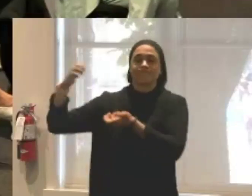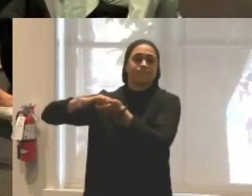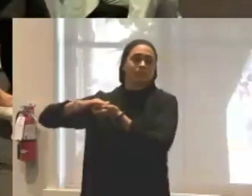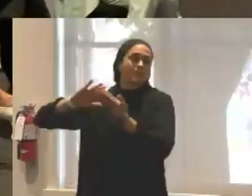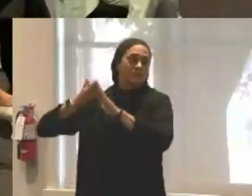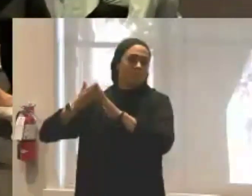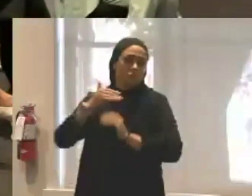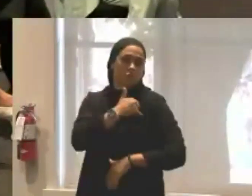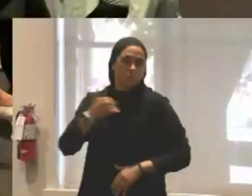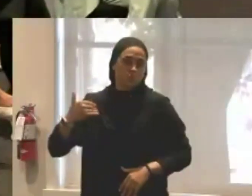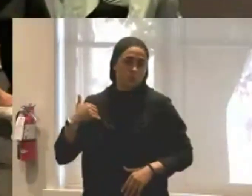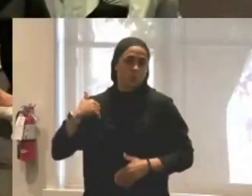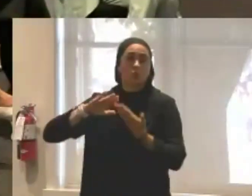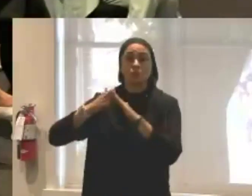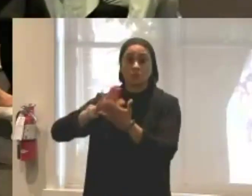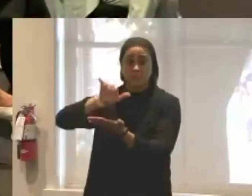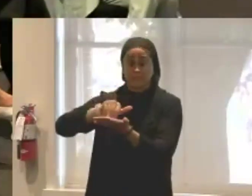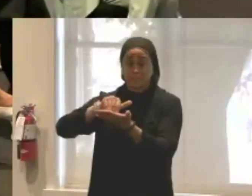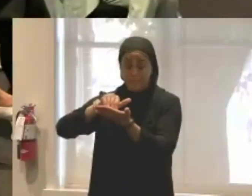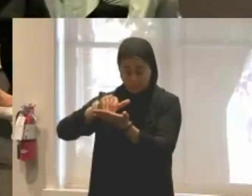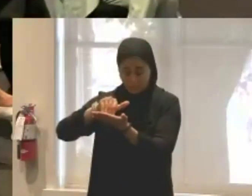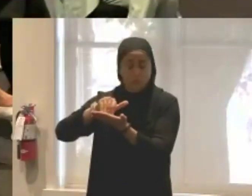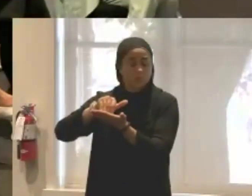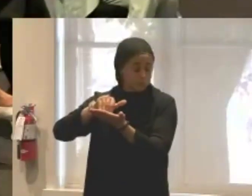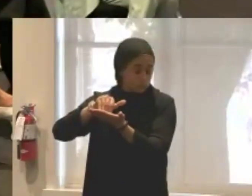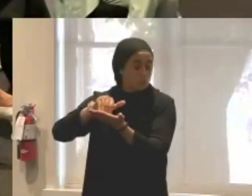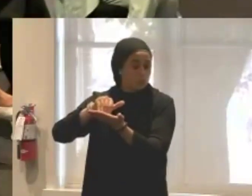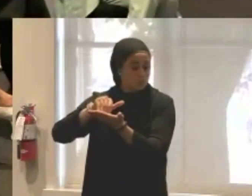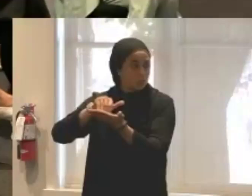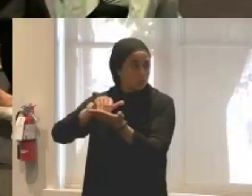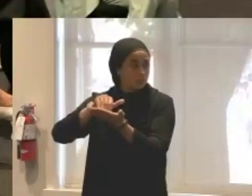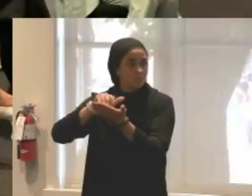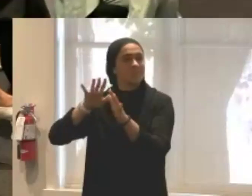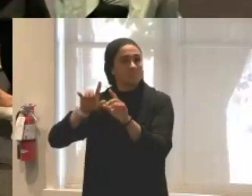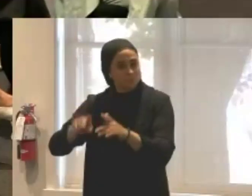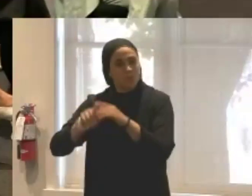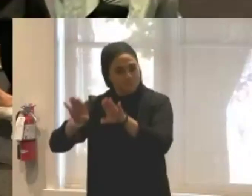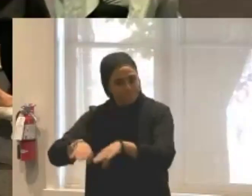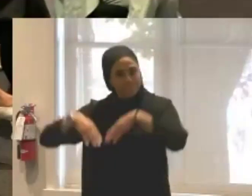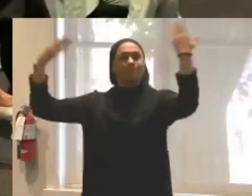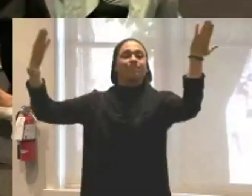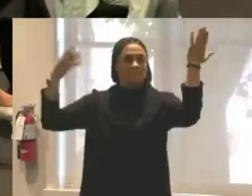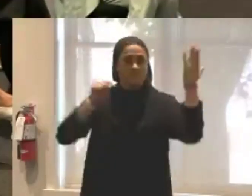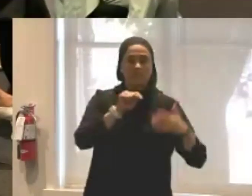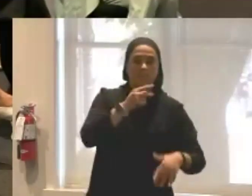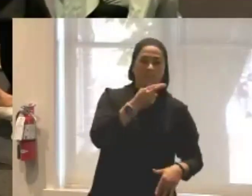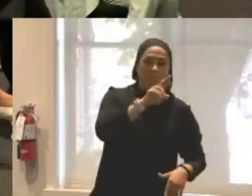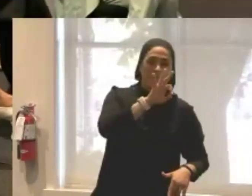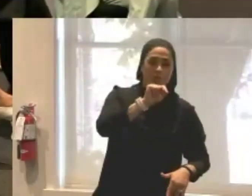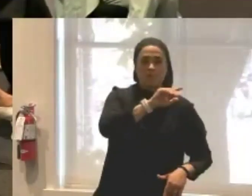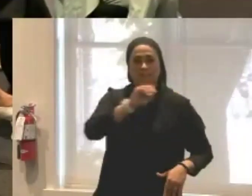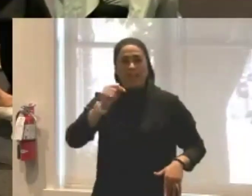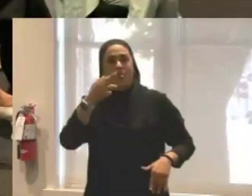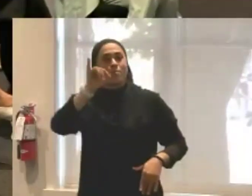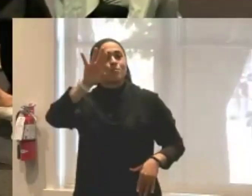space at a community center where we opened the Thrift and Thrive drive, not only to our youth,